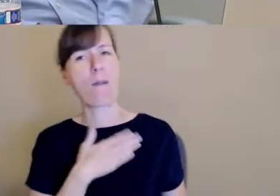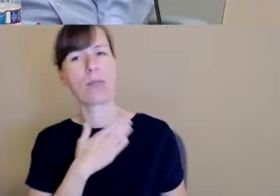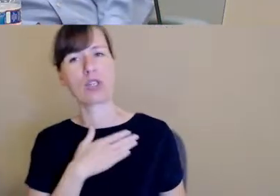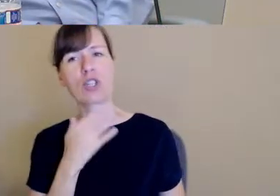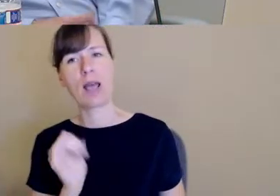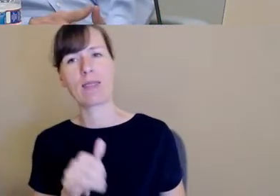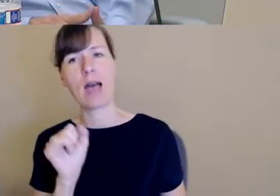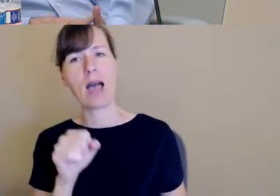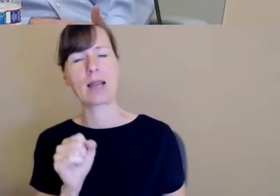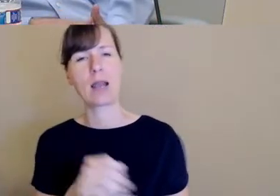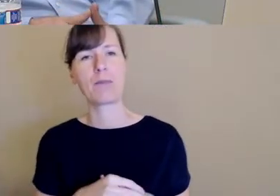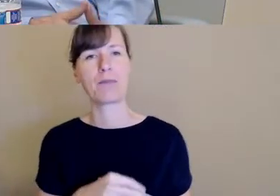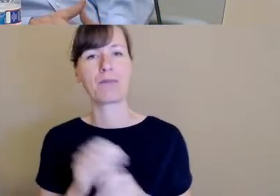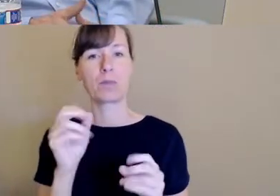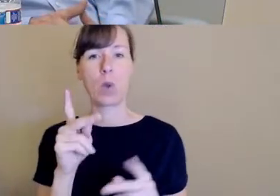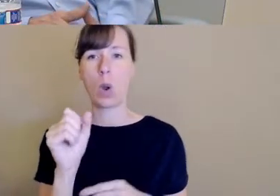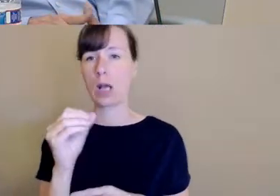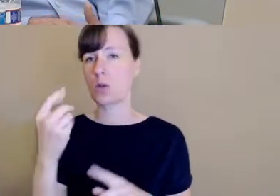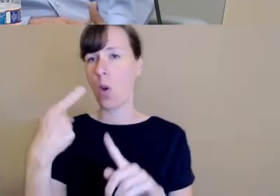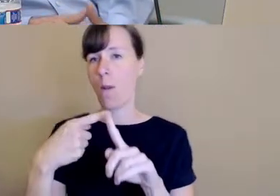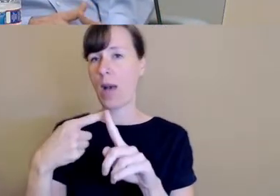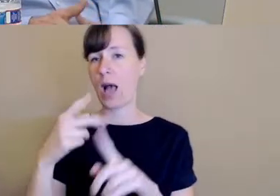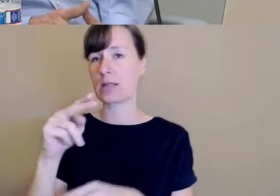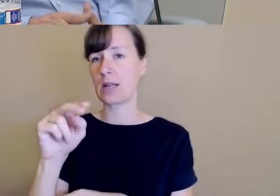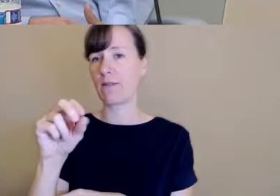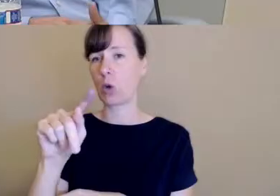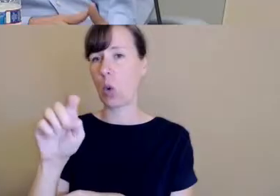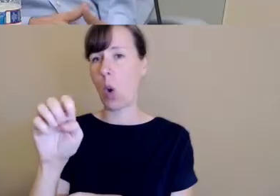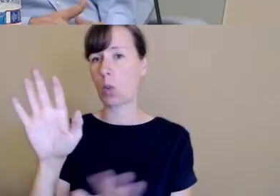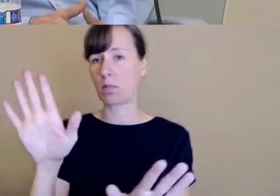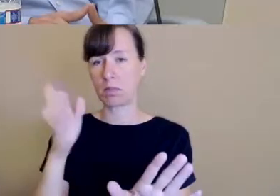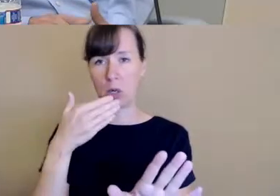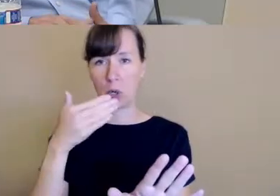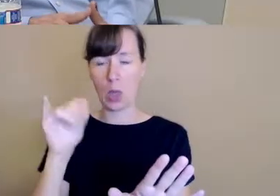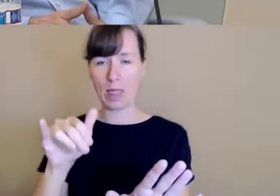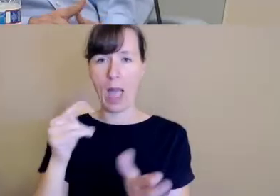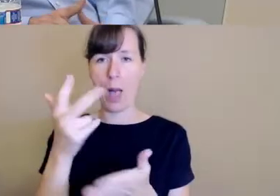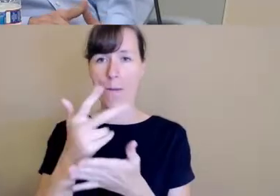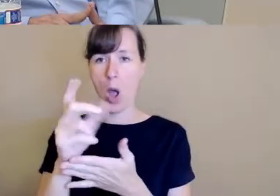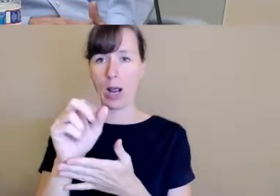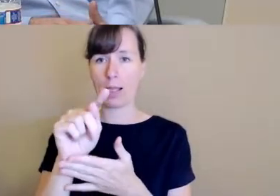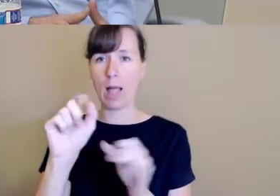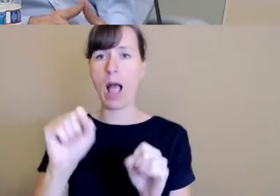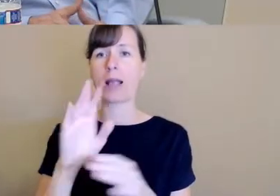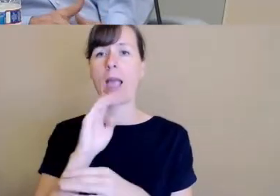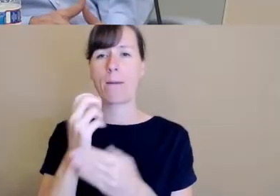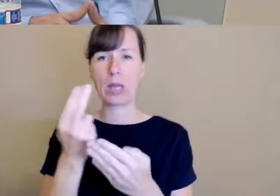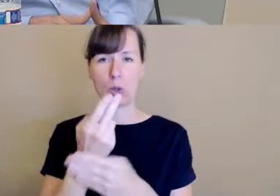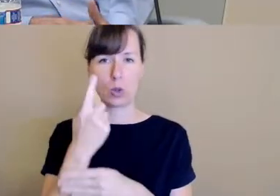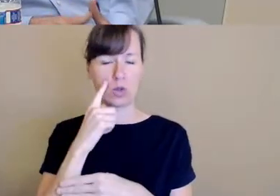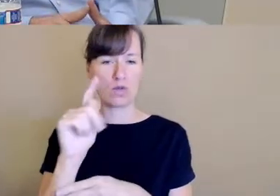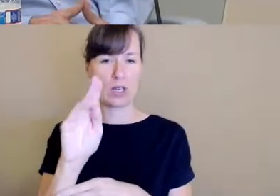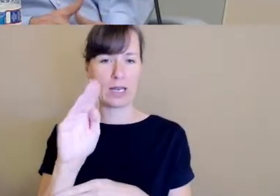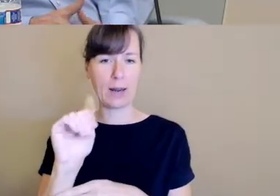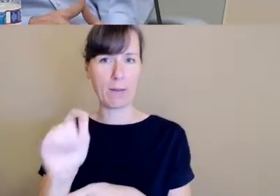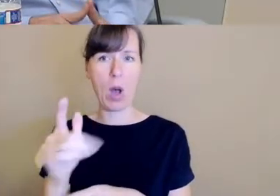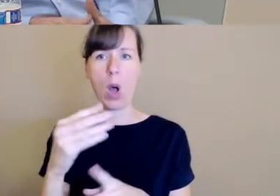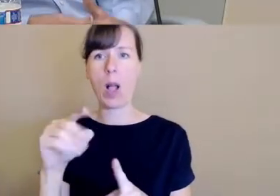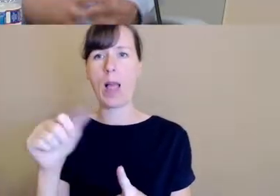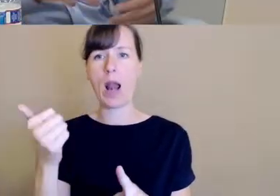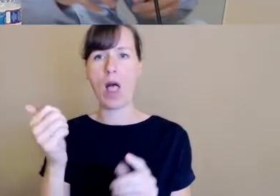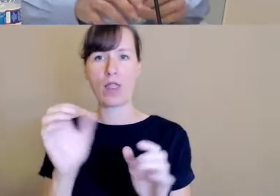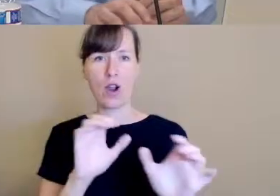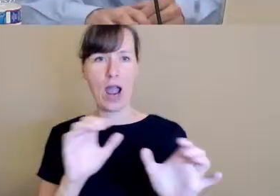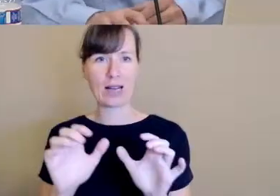Okay, well, I do want to say on a positive note, it's good that the parking lot can be used for T-ball and other activities. This building's parking